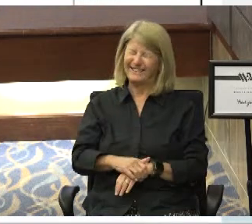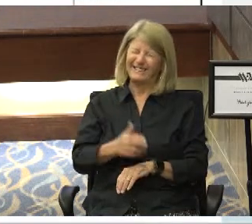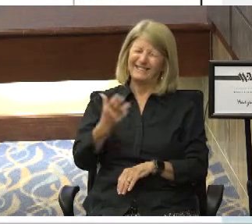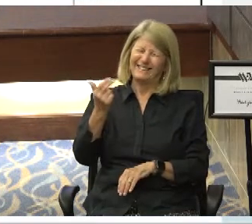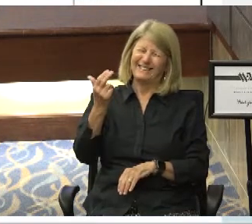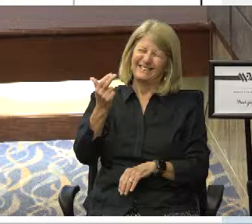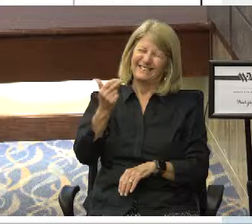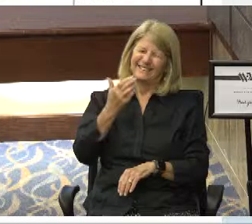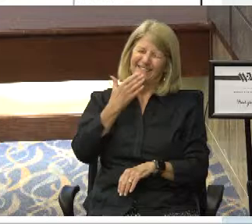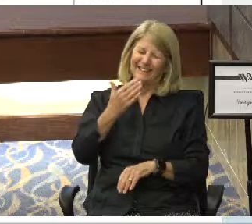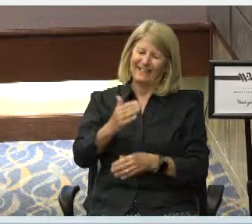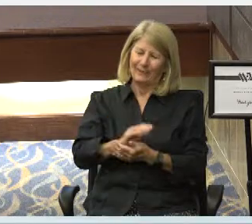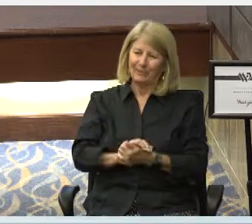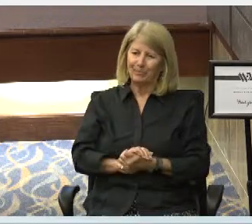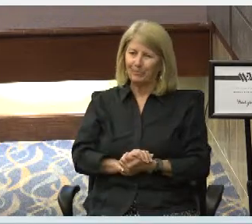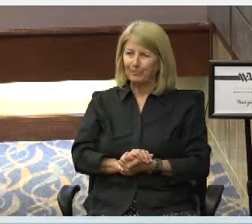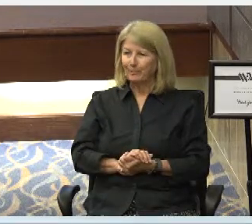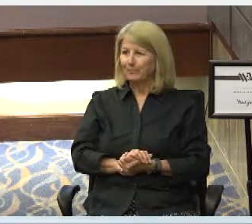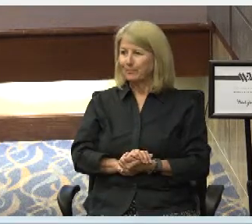Thank you, Clint. sure.